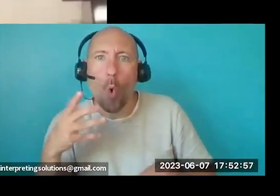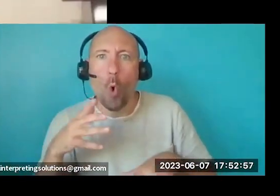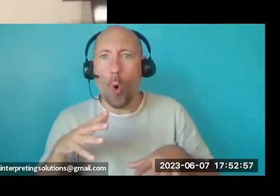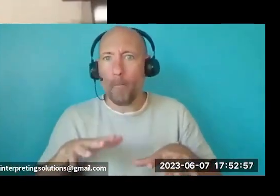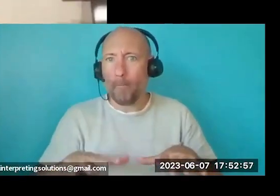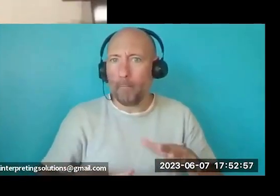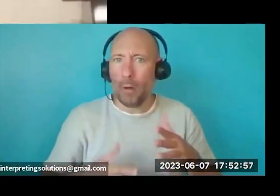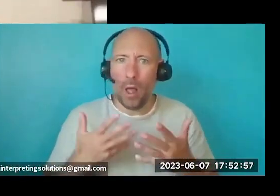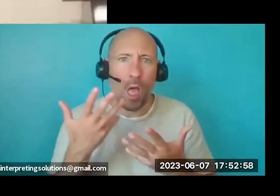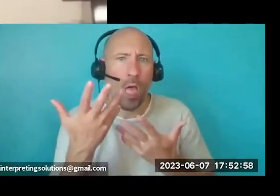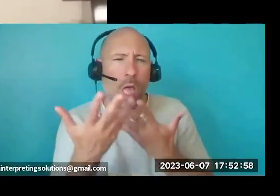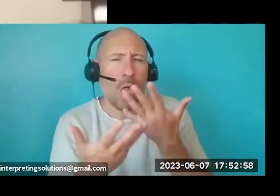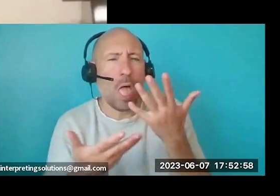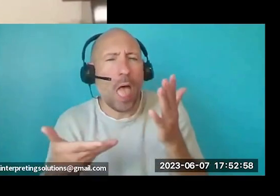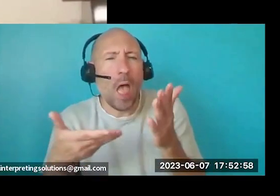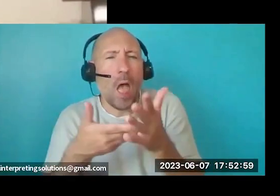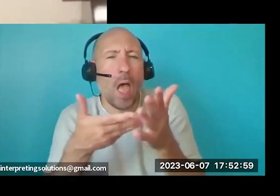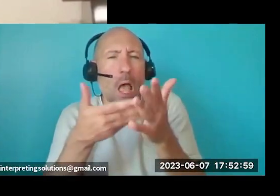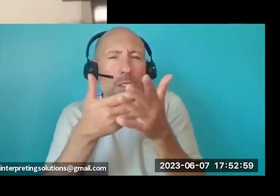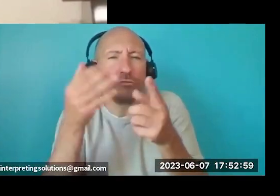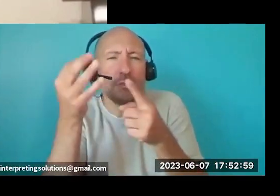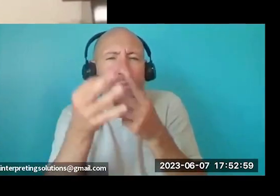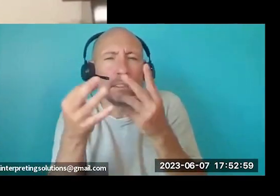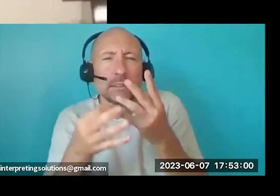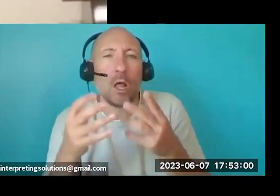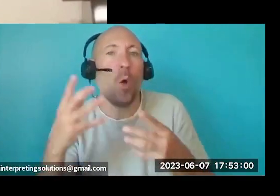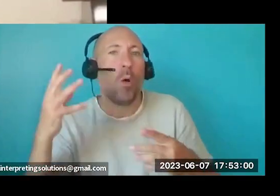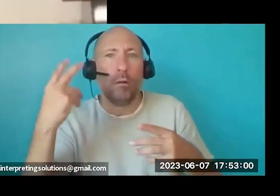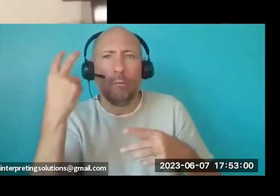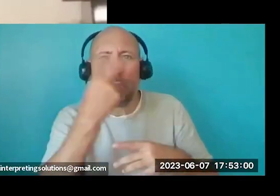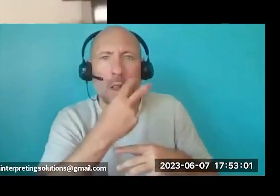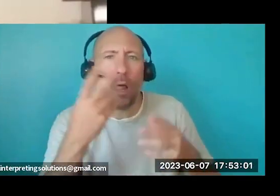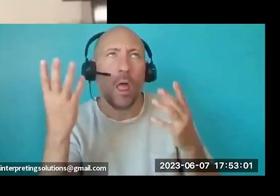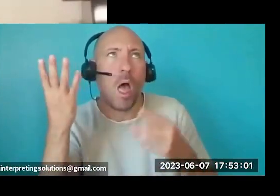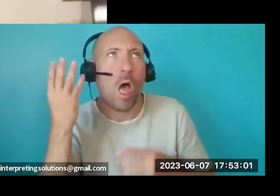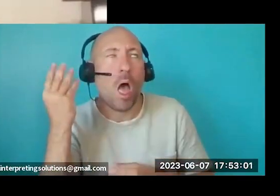So we were trying to provide tactile experiences